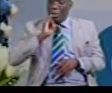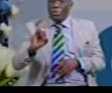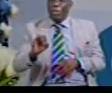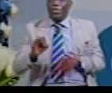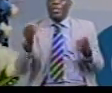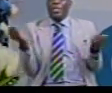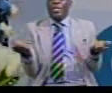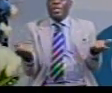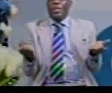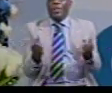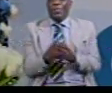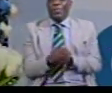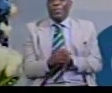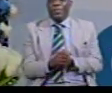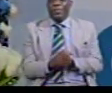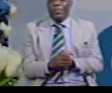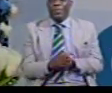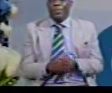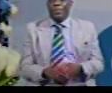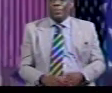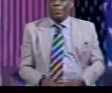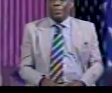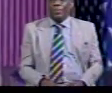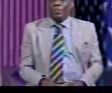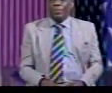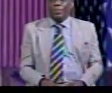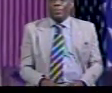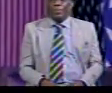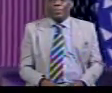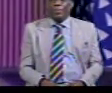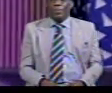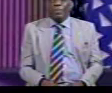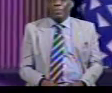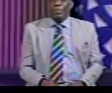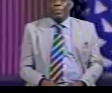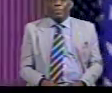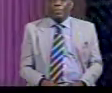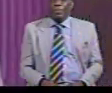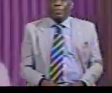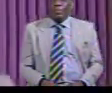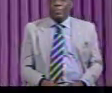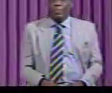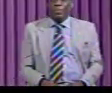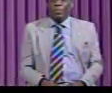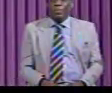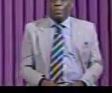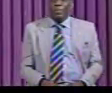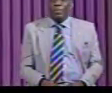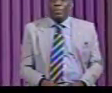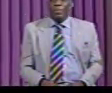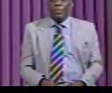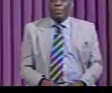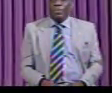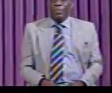CMK, le pasteur Dr. W.F. KUMUYI, est ici.